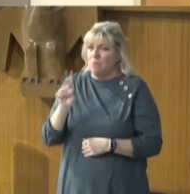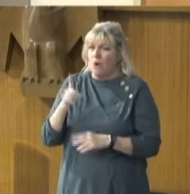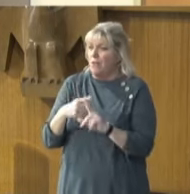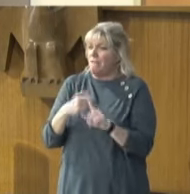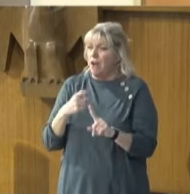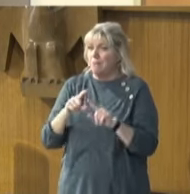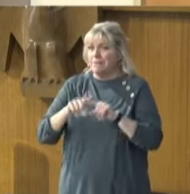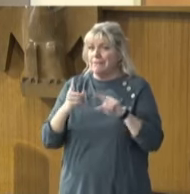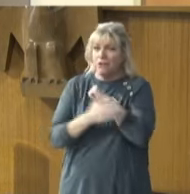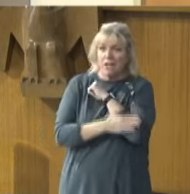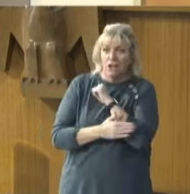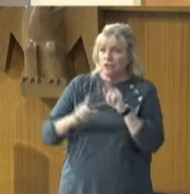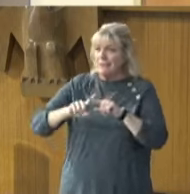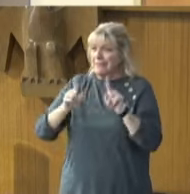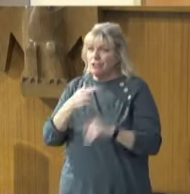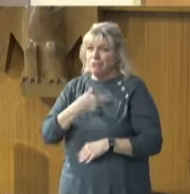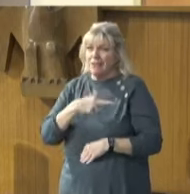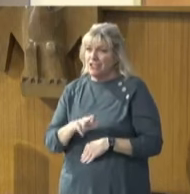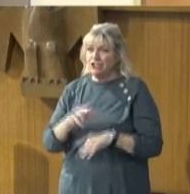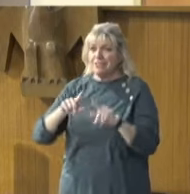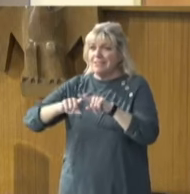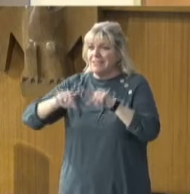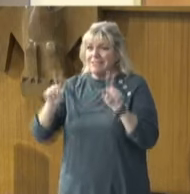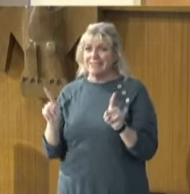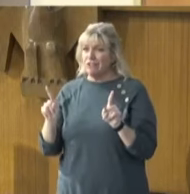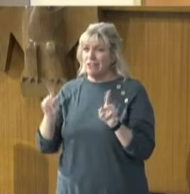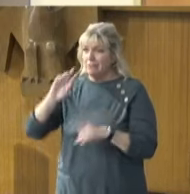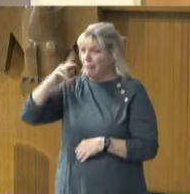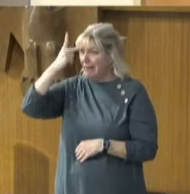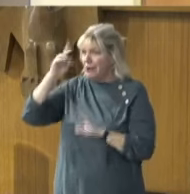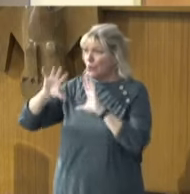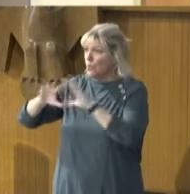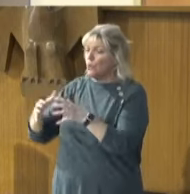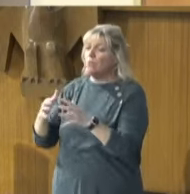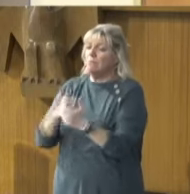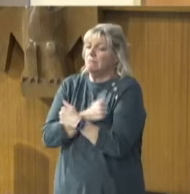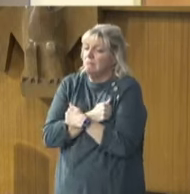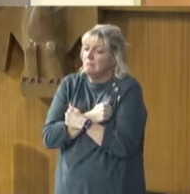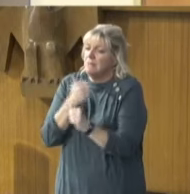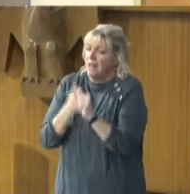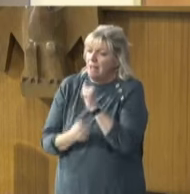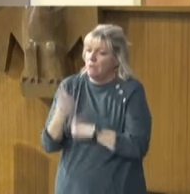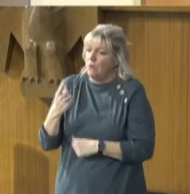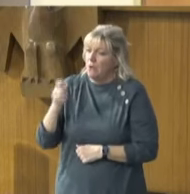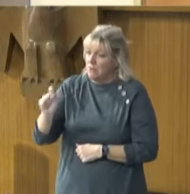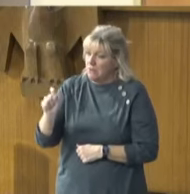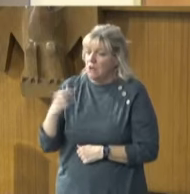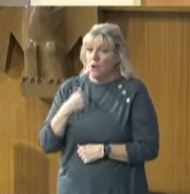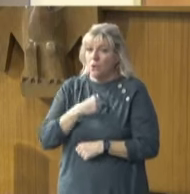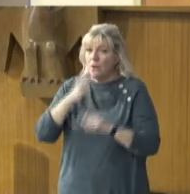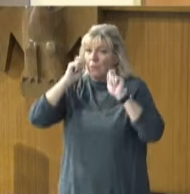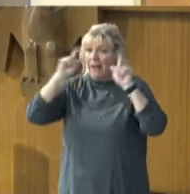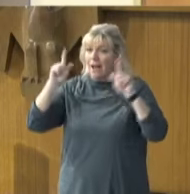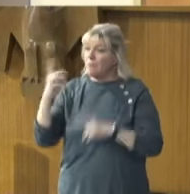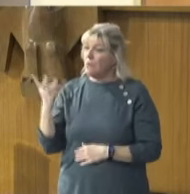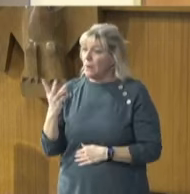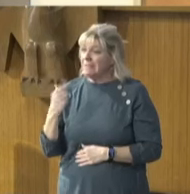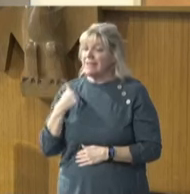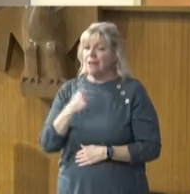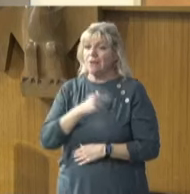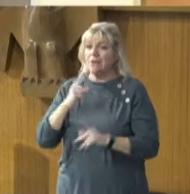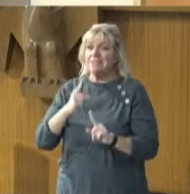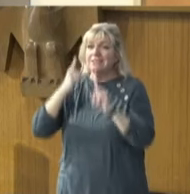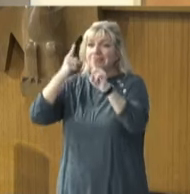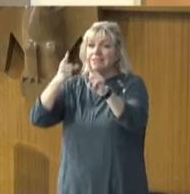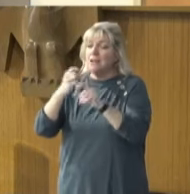or practice a different faith or belong to a different political party. When we wake up, we will work to create more